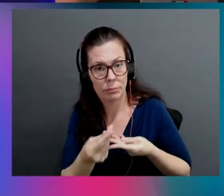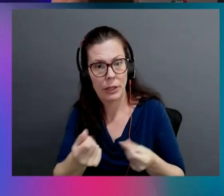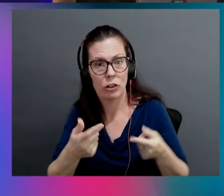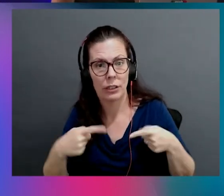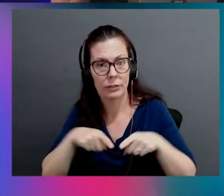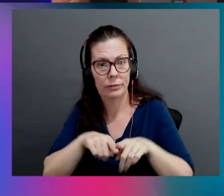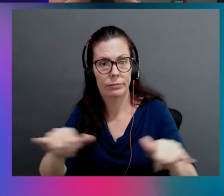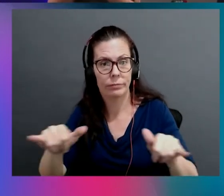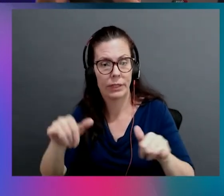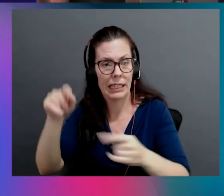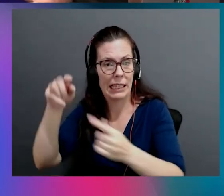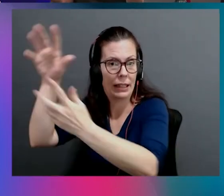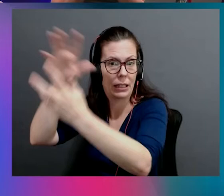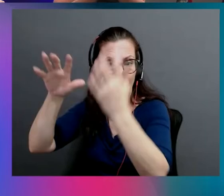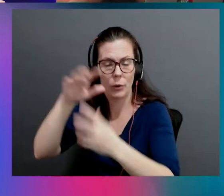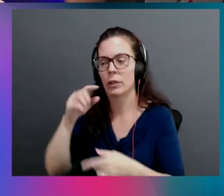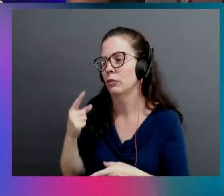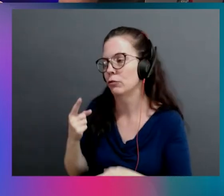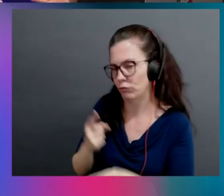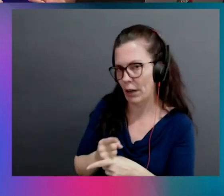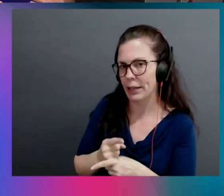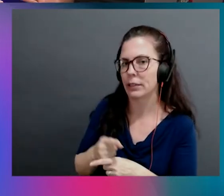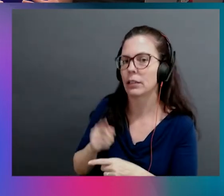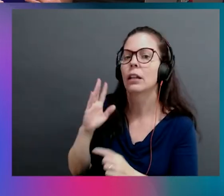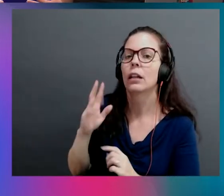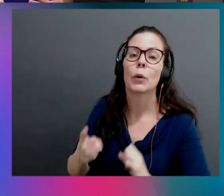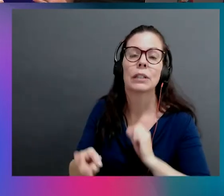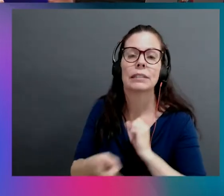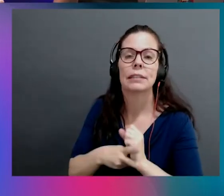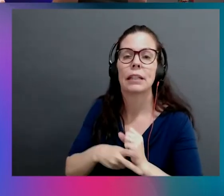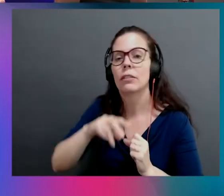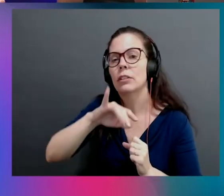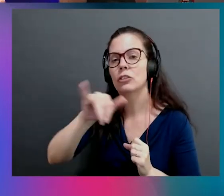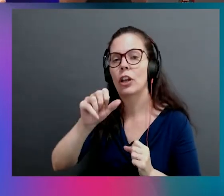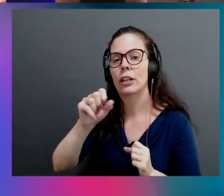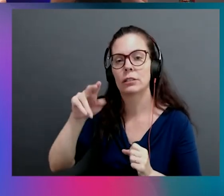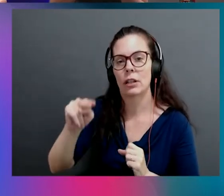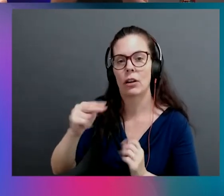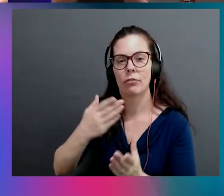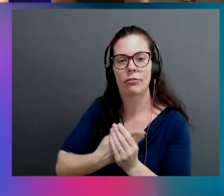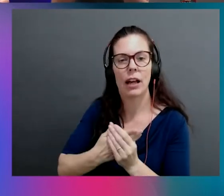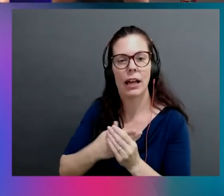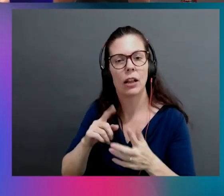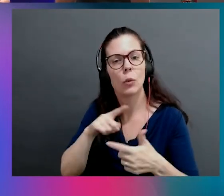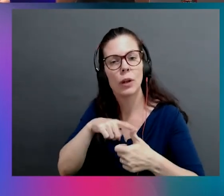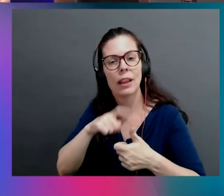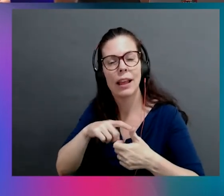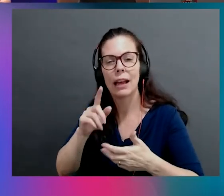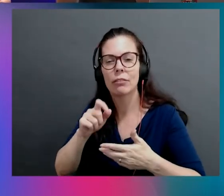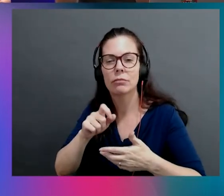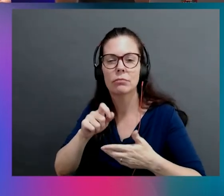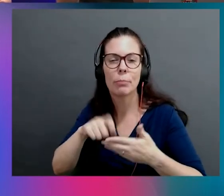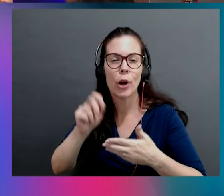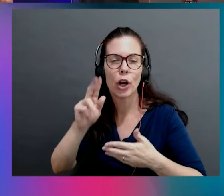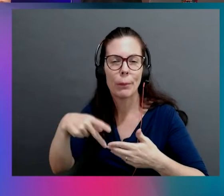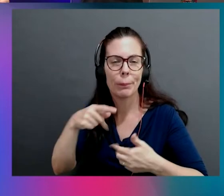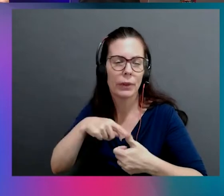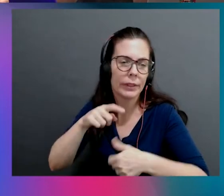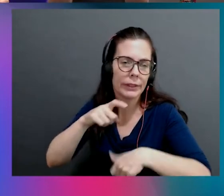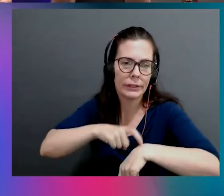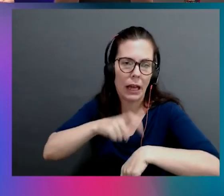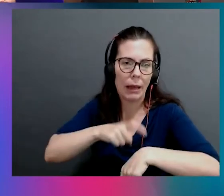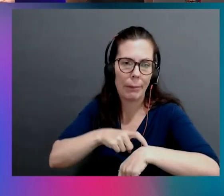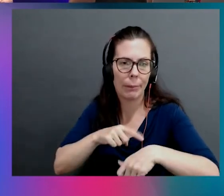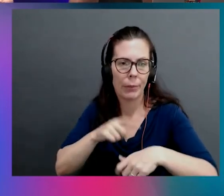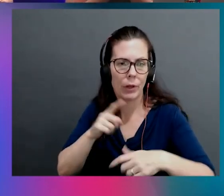right. And it's going to save a JSON file that has all this markup about, like, at what time, you know, what time marker did this